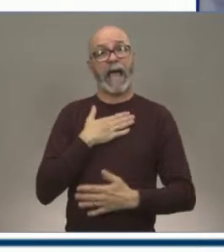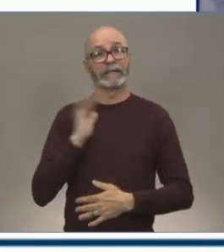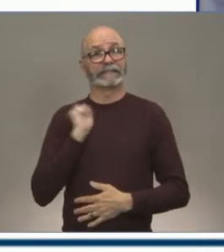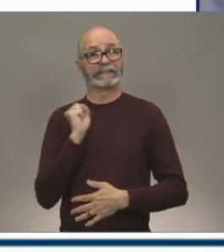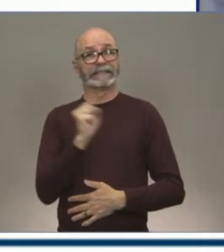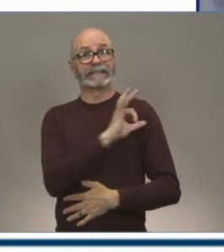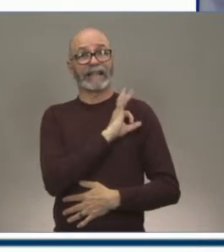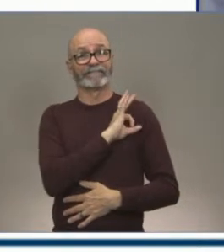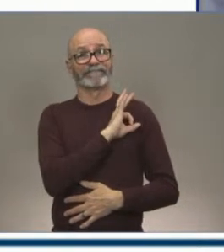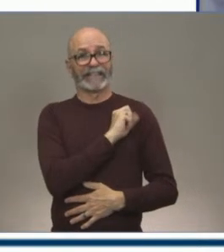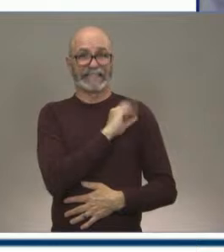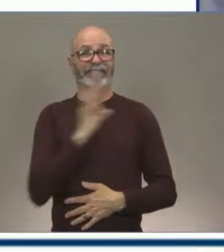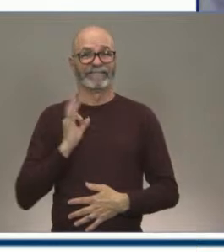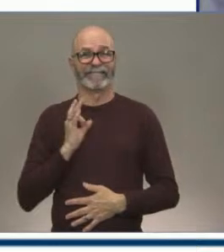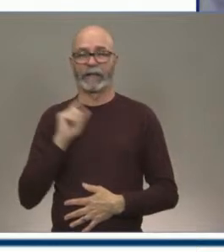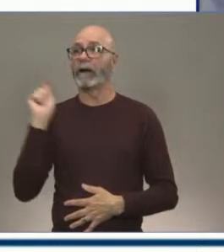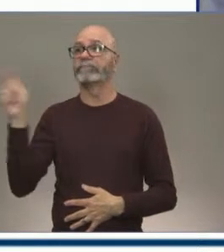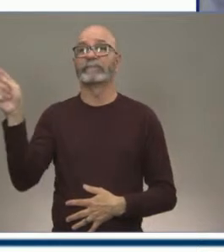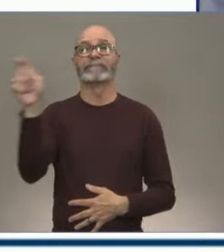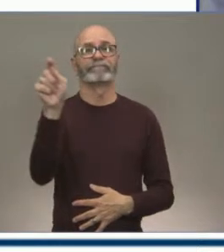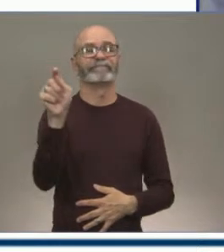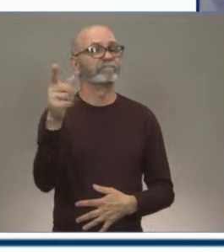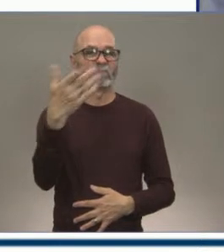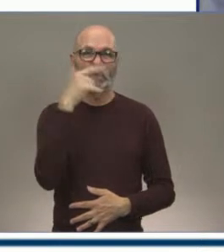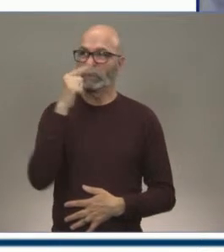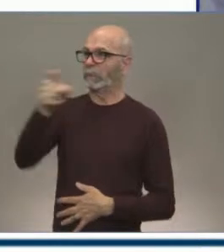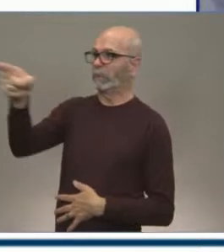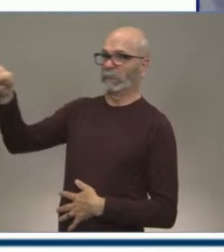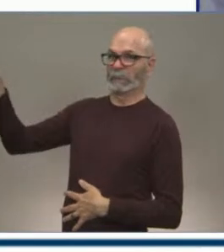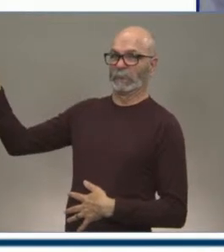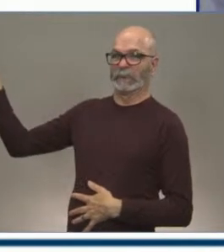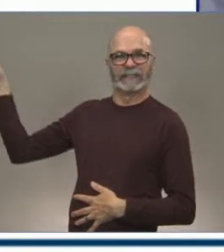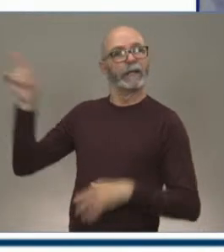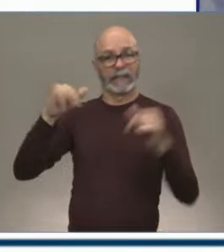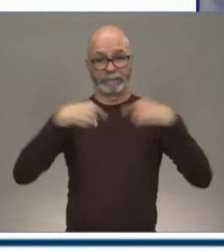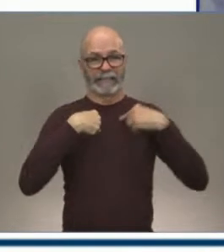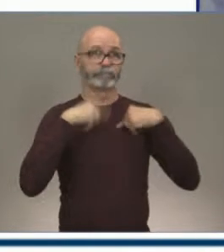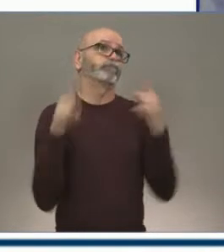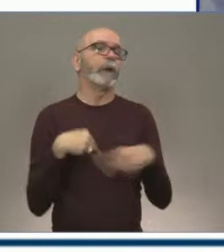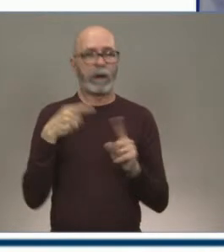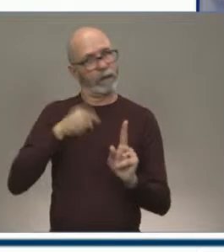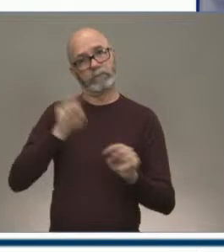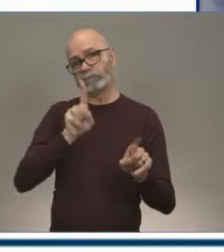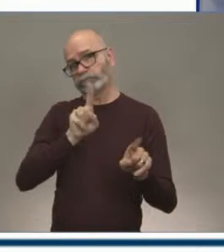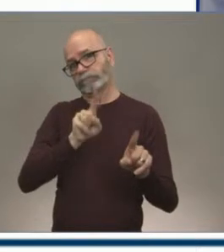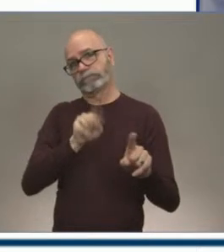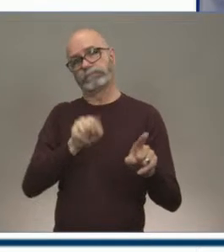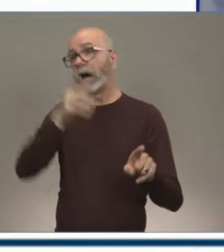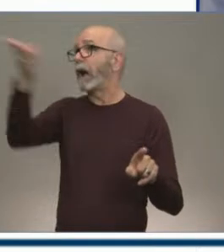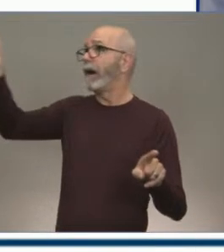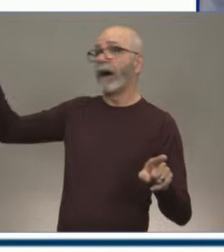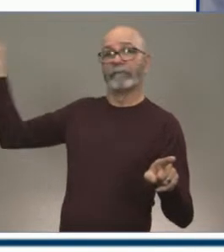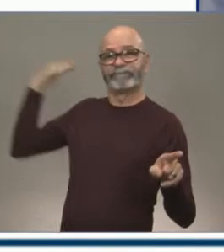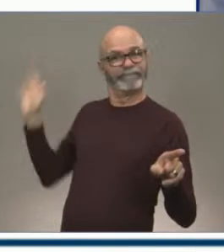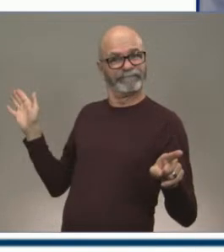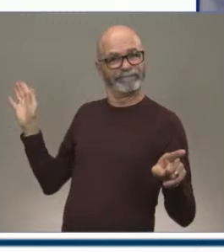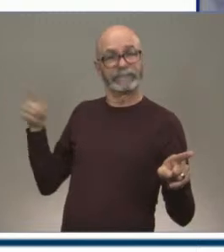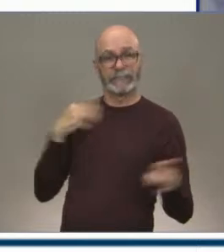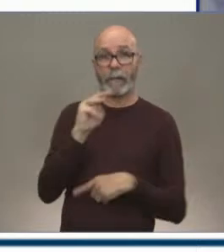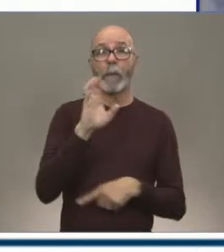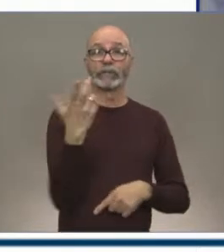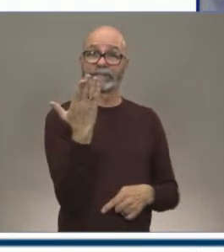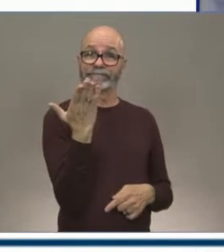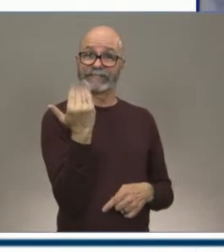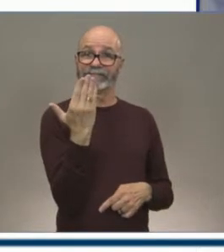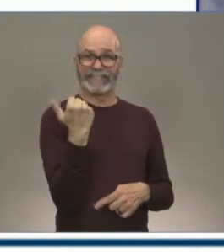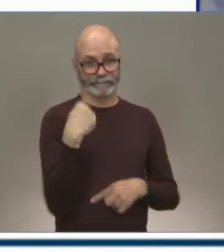Many of you won't know this because you would only see me out here. On March 15th of last year, a small number of us became